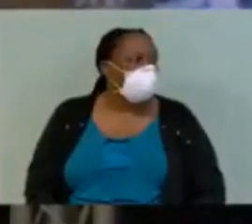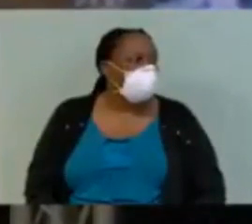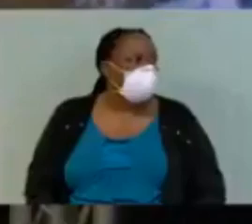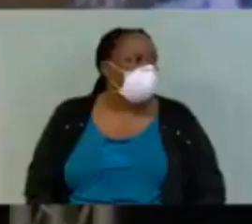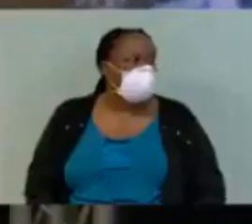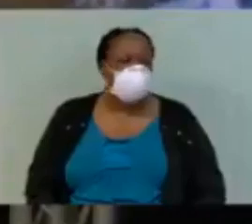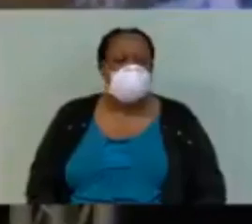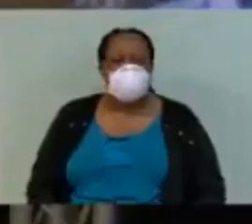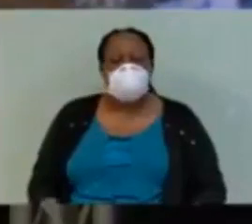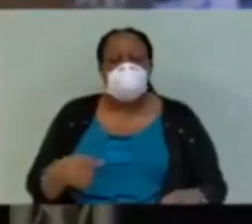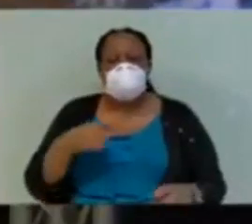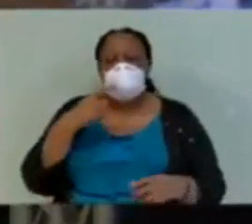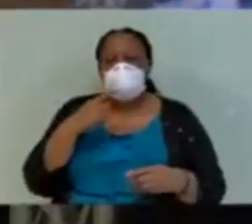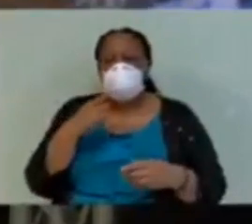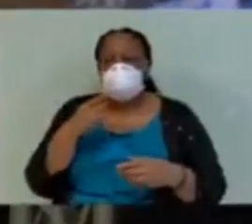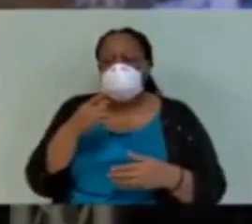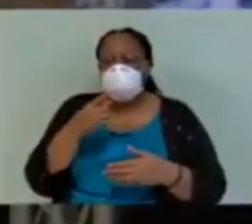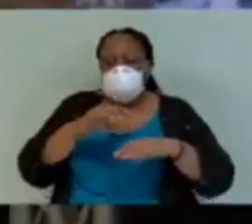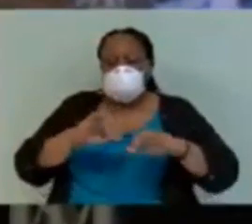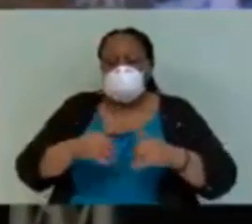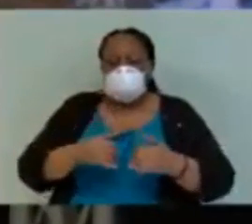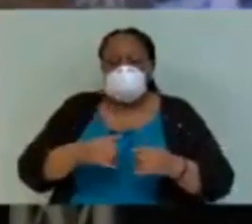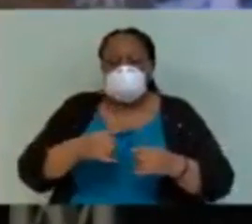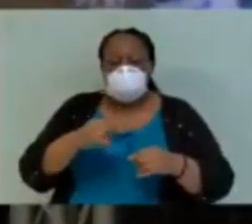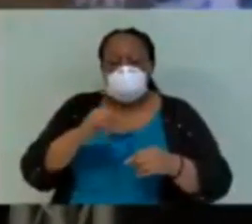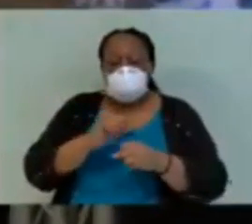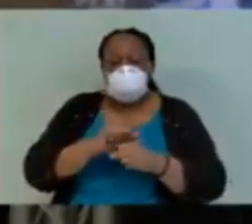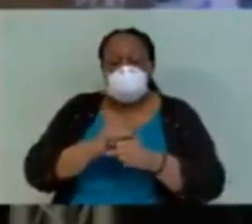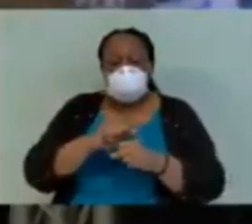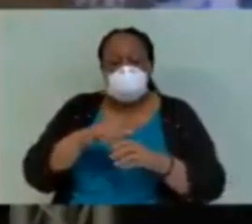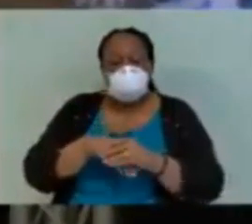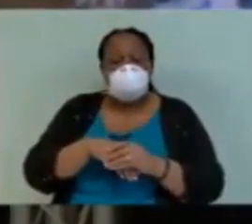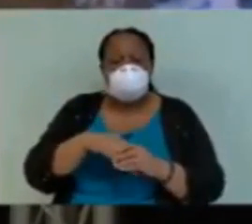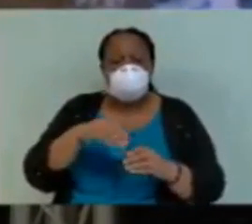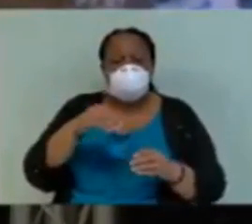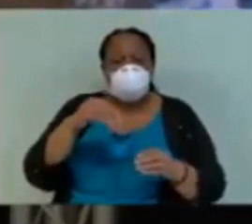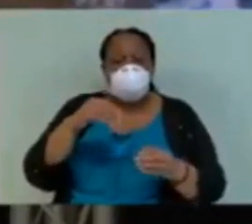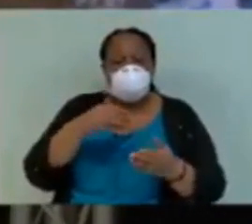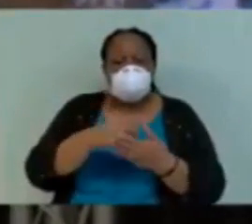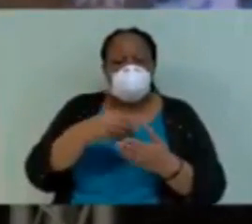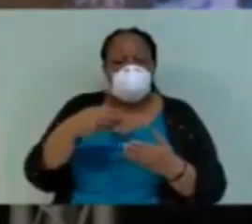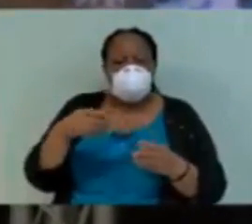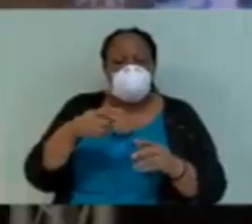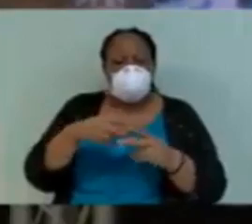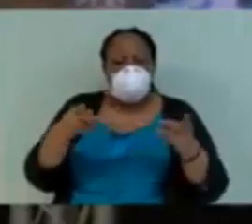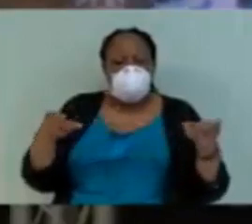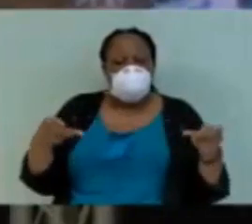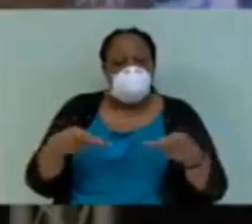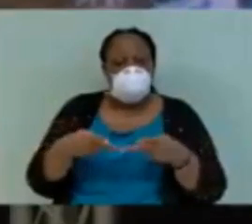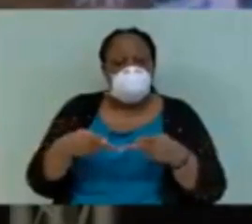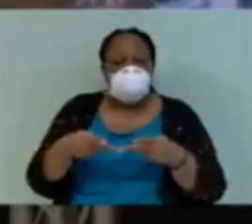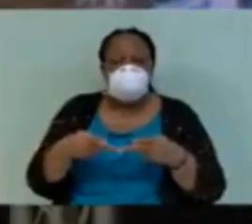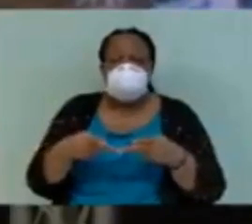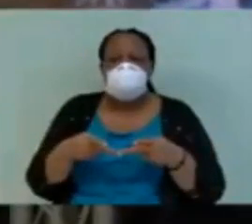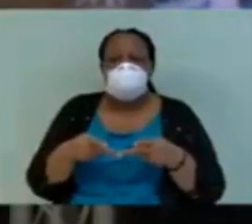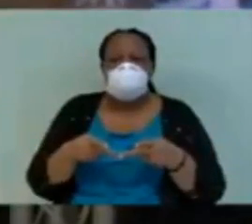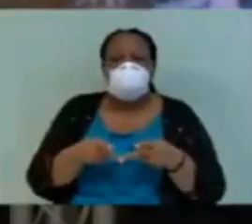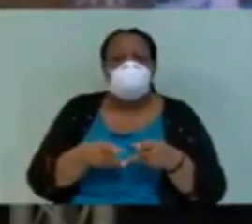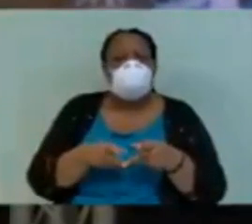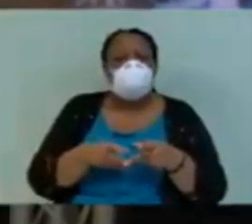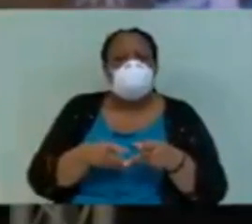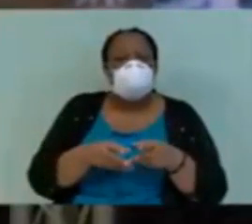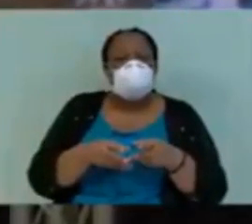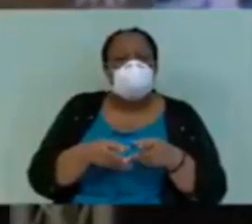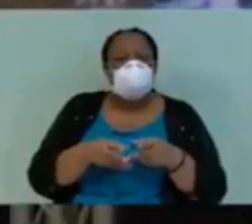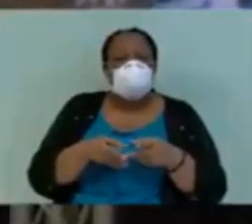used to pay customers who are collecting. Also, transfers that originate from